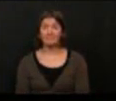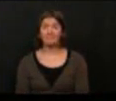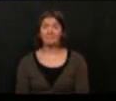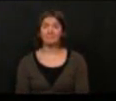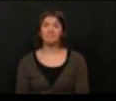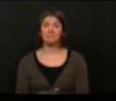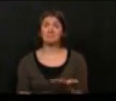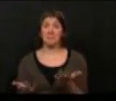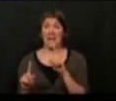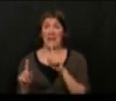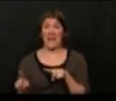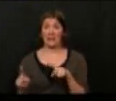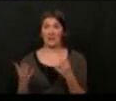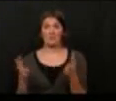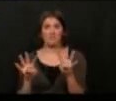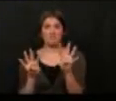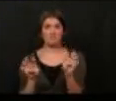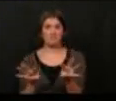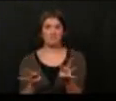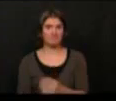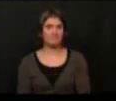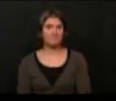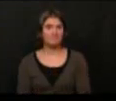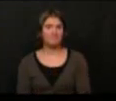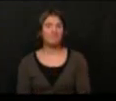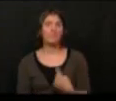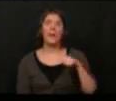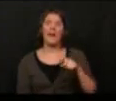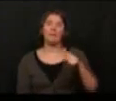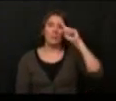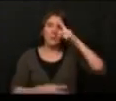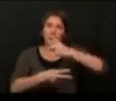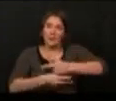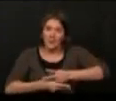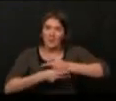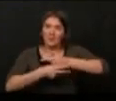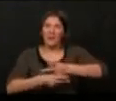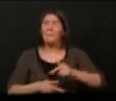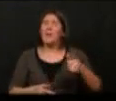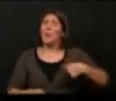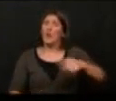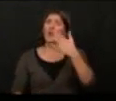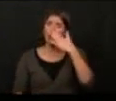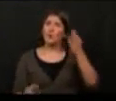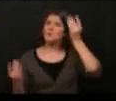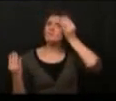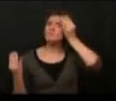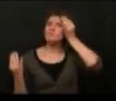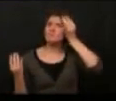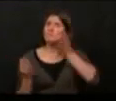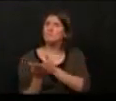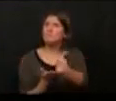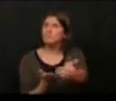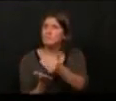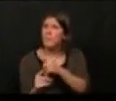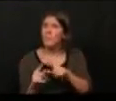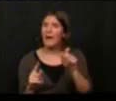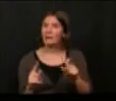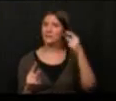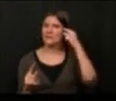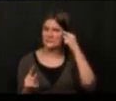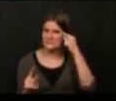And I don't know what the answers are, but we need to be thoughtful. I don't know, and we've always been thoughtful, but I think we need to continue to be